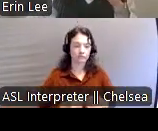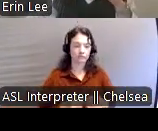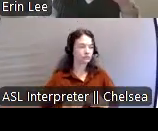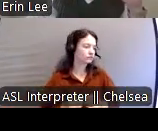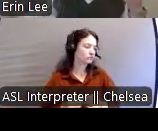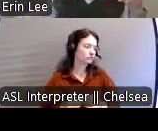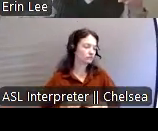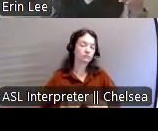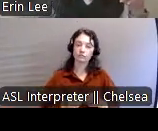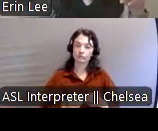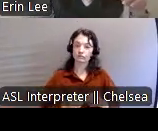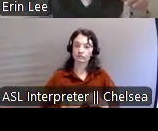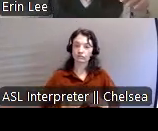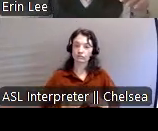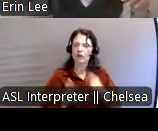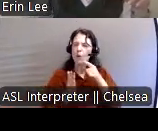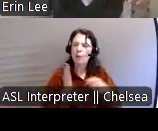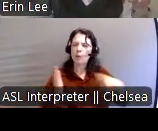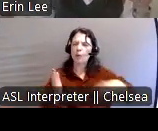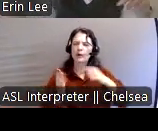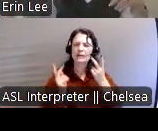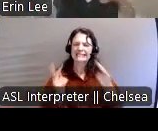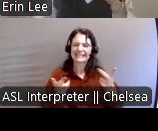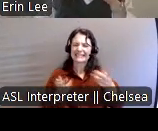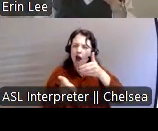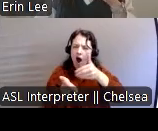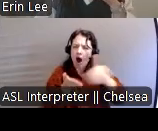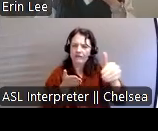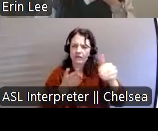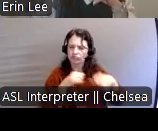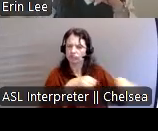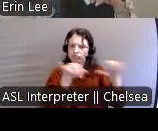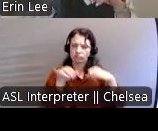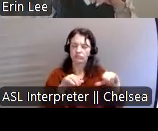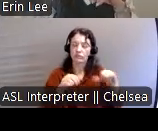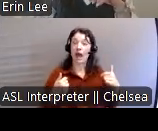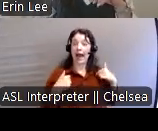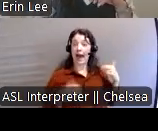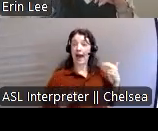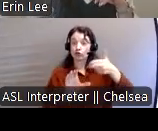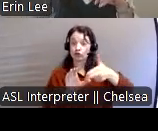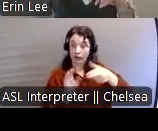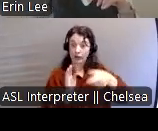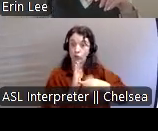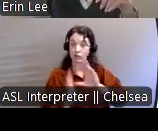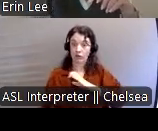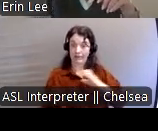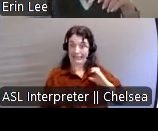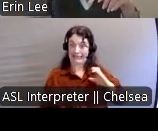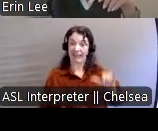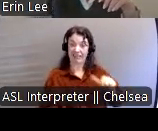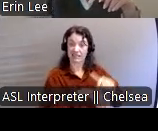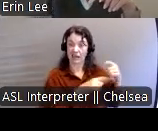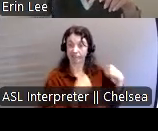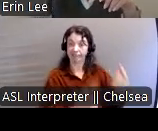What are some of the common elements? So I will tell you that since becoming a member of the Domestic Violence Death Review Committee, the highest percentage